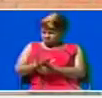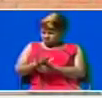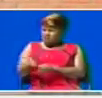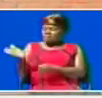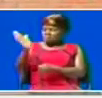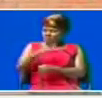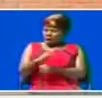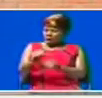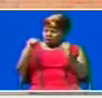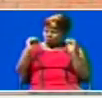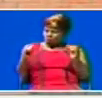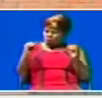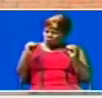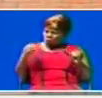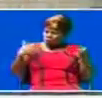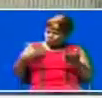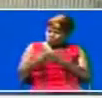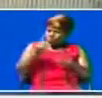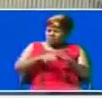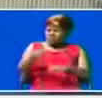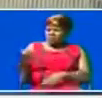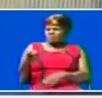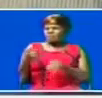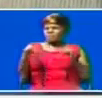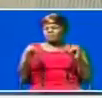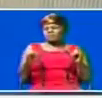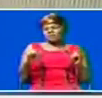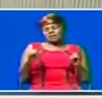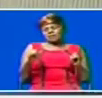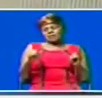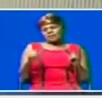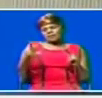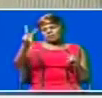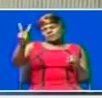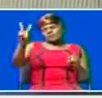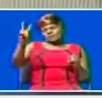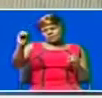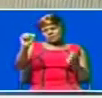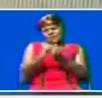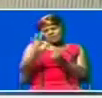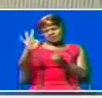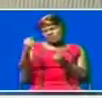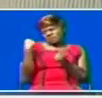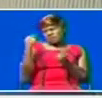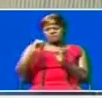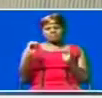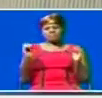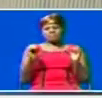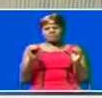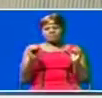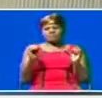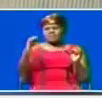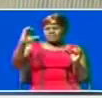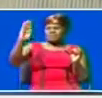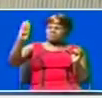back down until their demands are met. Let us do this. 2013 is not yesterday. This